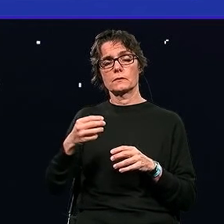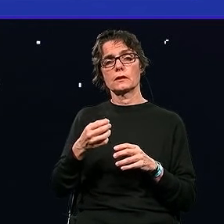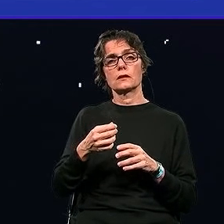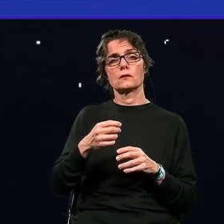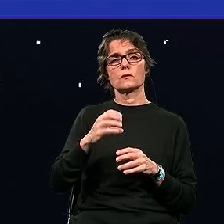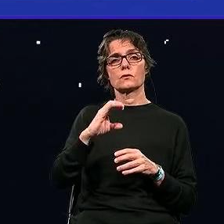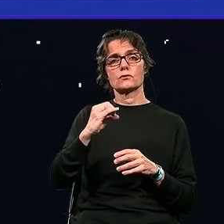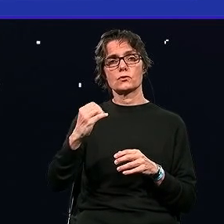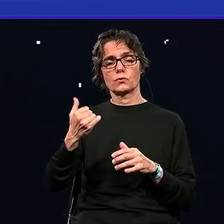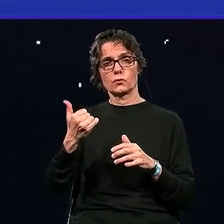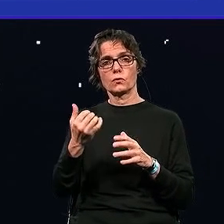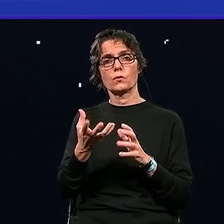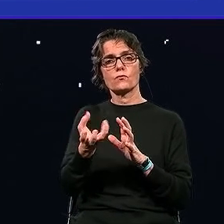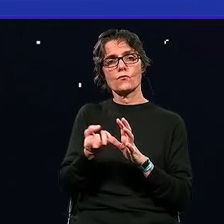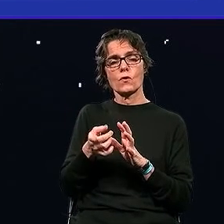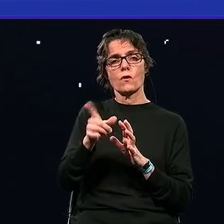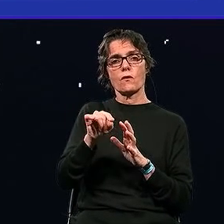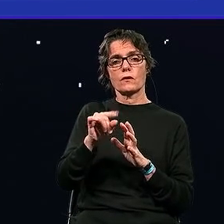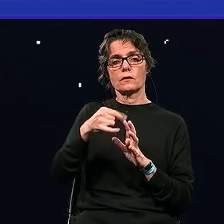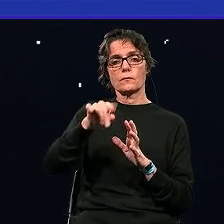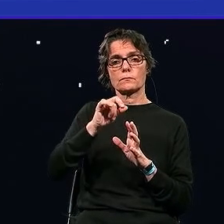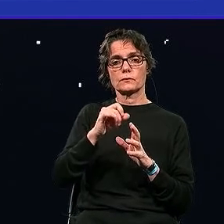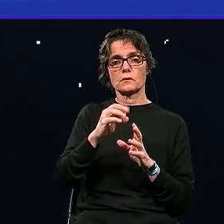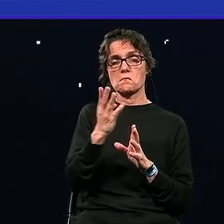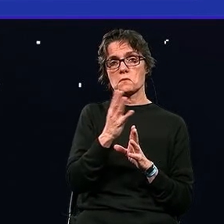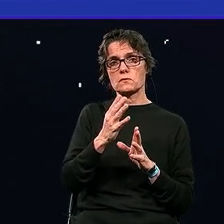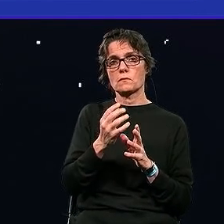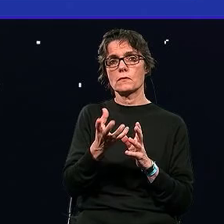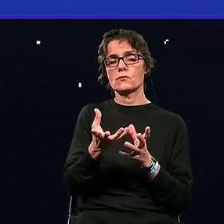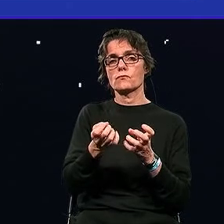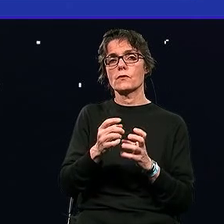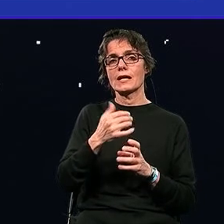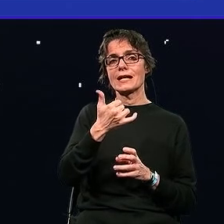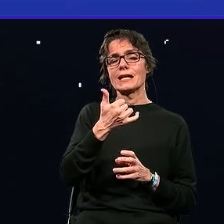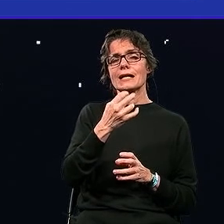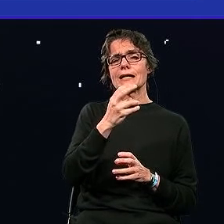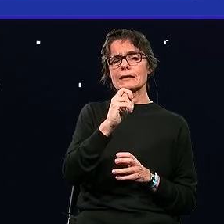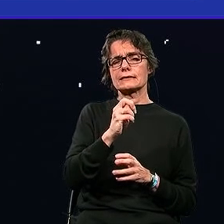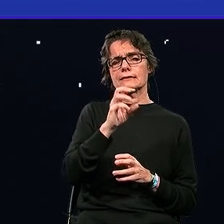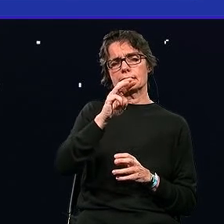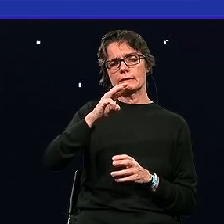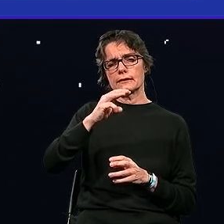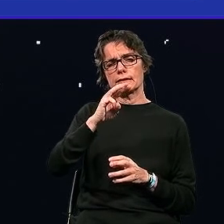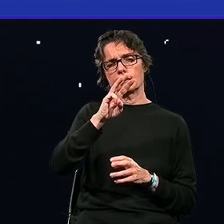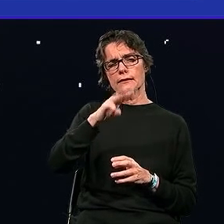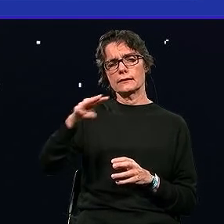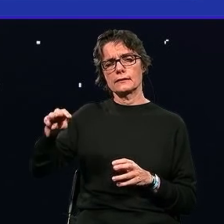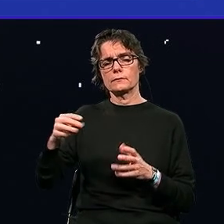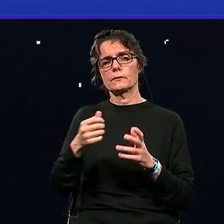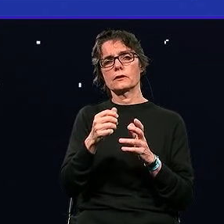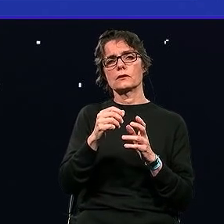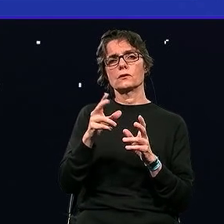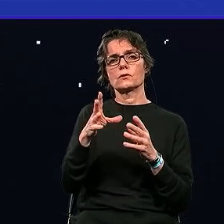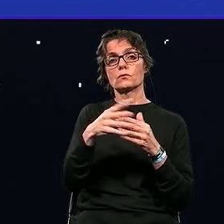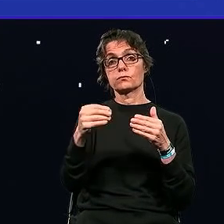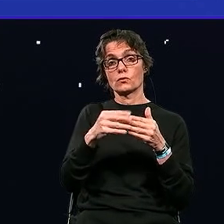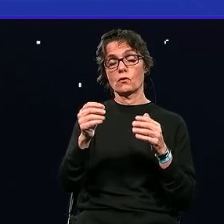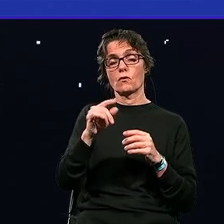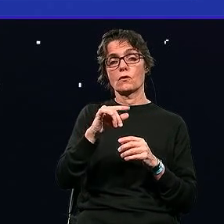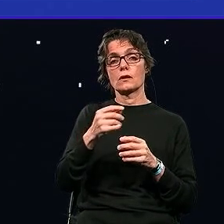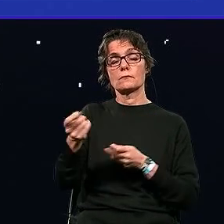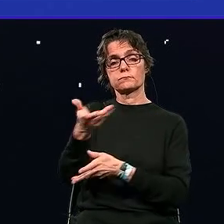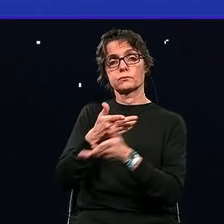they could add about $1.5 trillion to the global economy and could create about 24 million